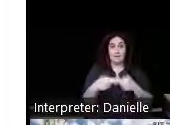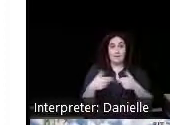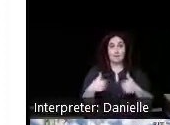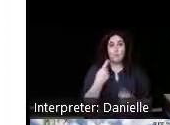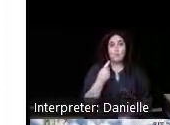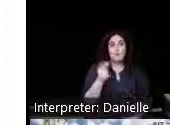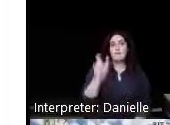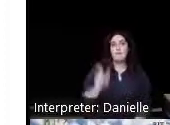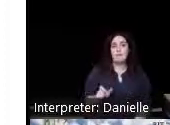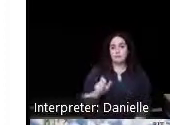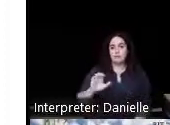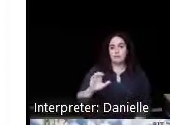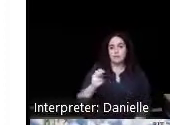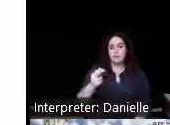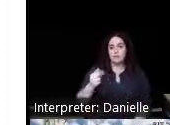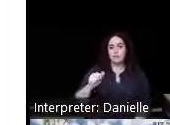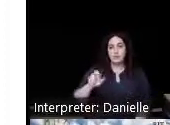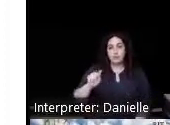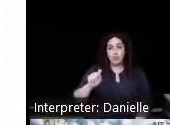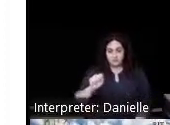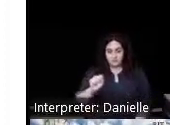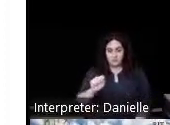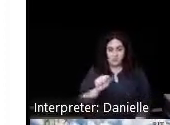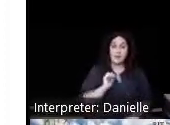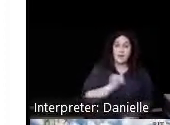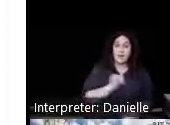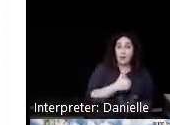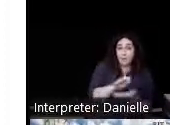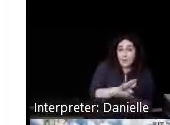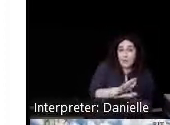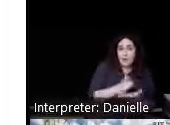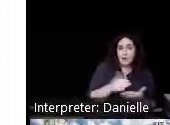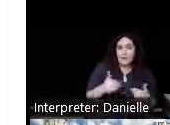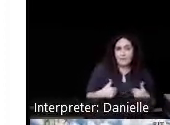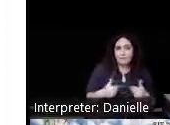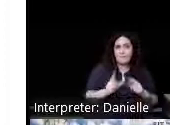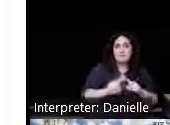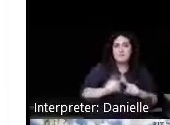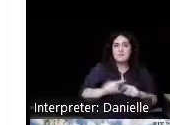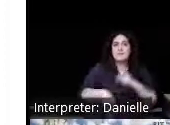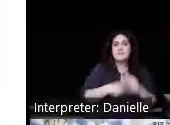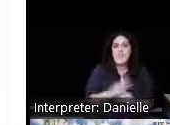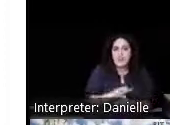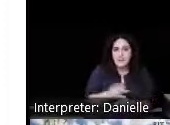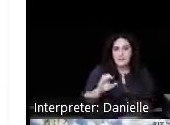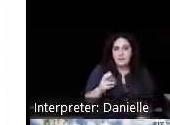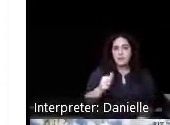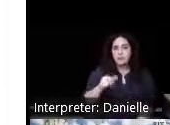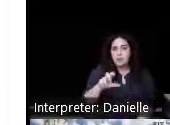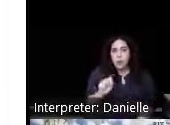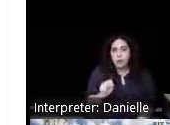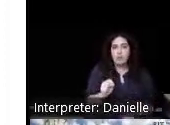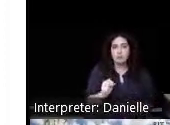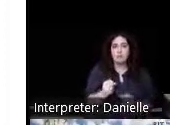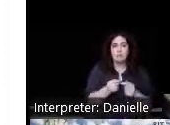actually break that down into different types of charts and how many are in each year of papers.